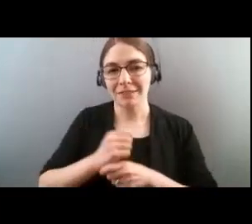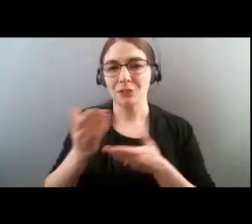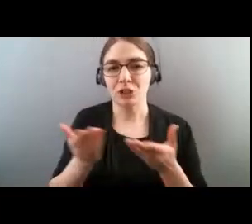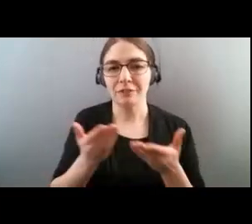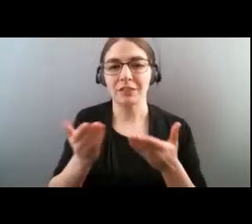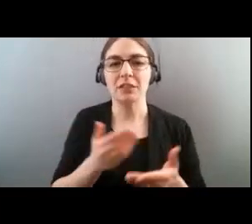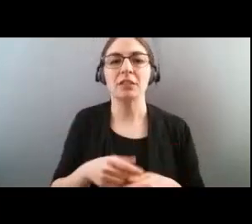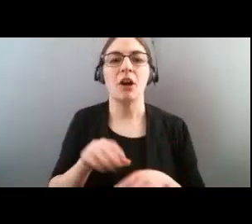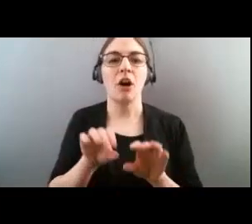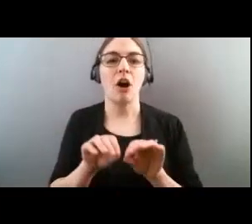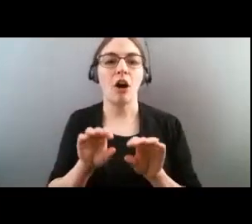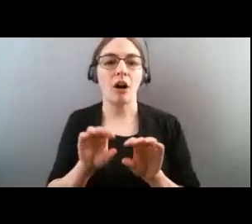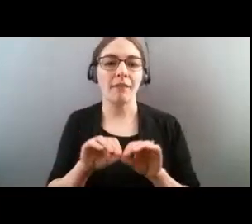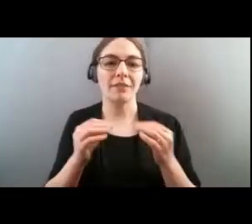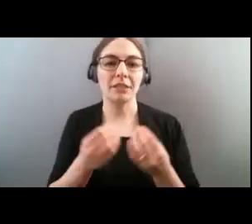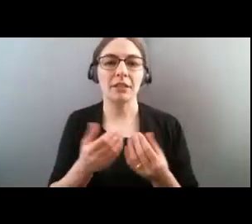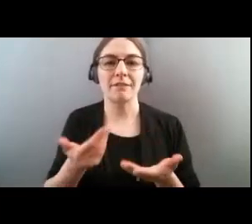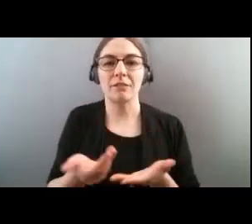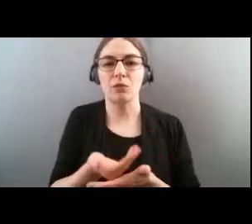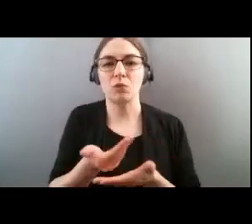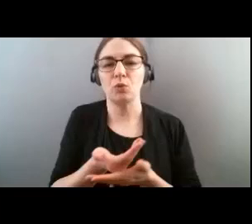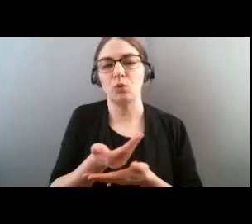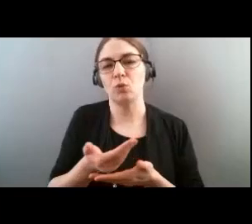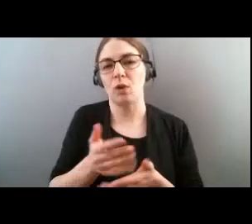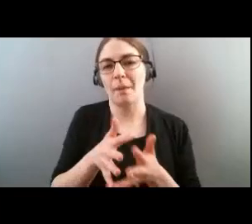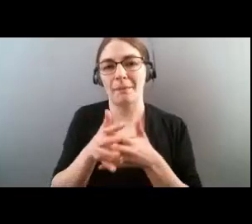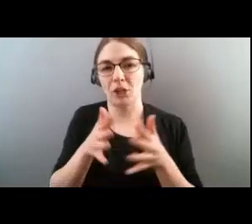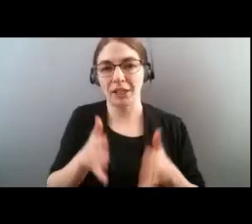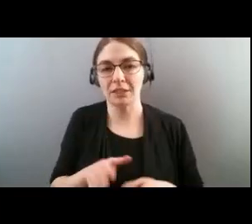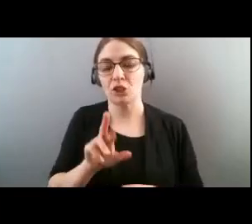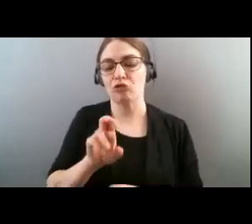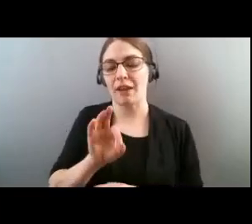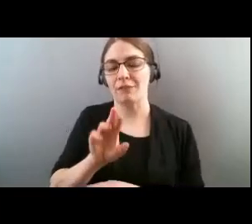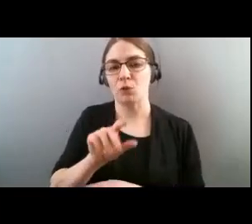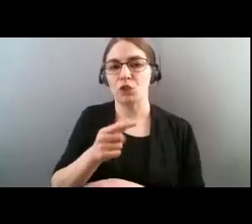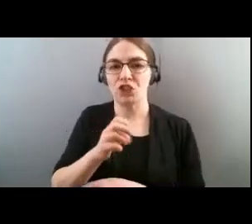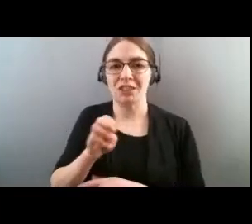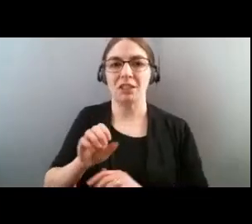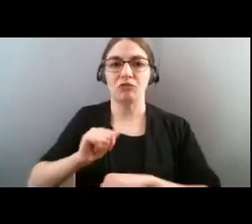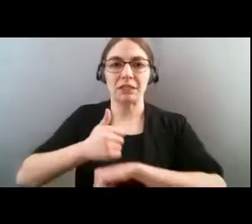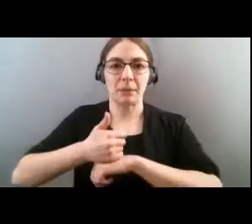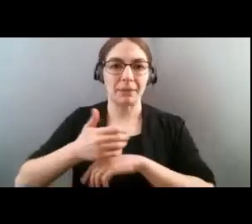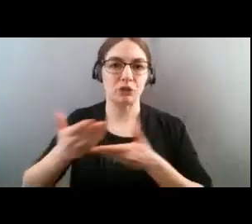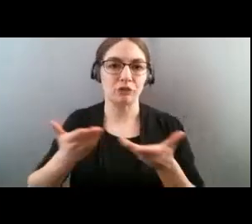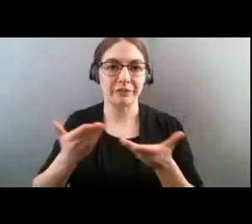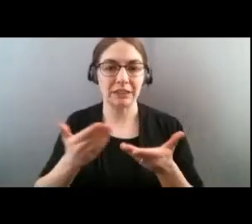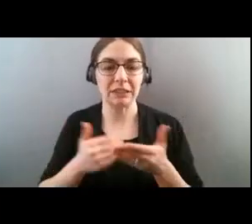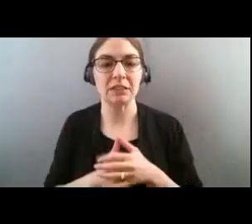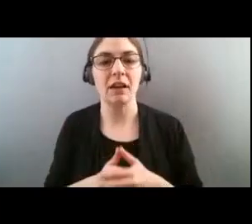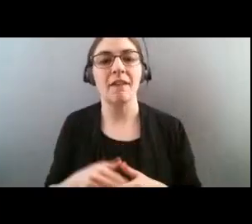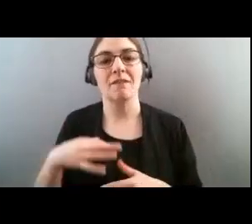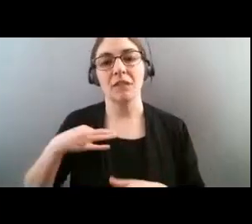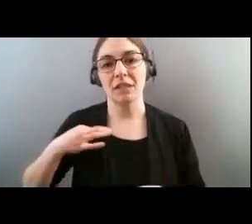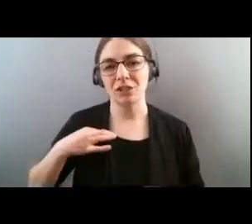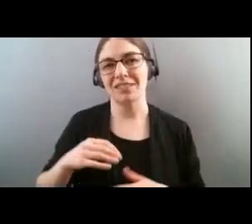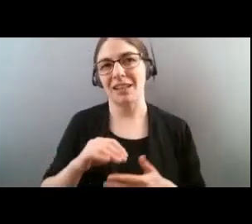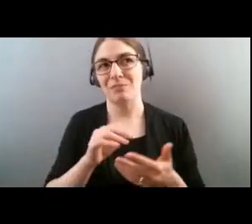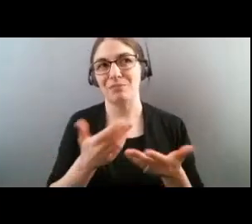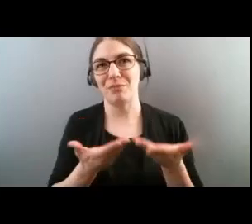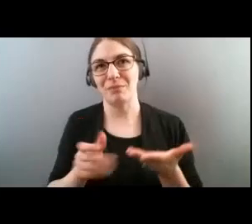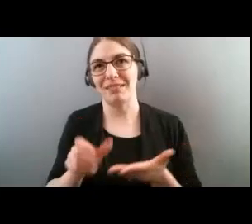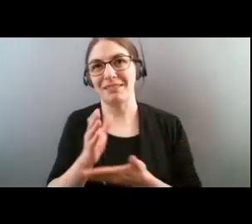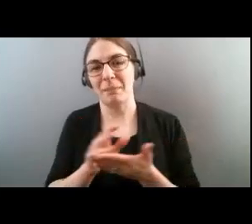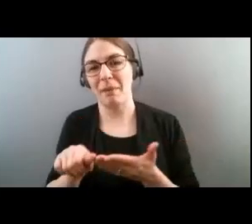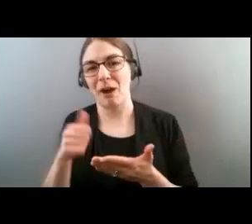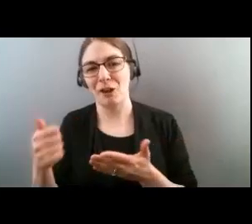of New Americans, including refugee resettlement services, volunteerism, and probably some other programs I didn't